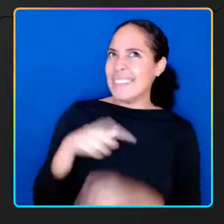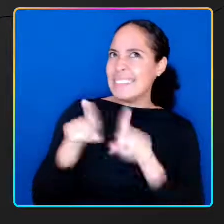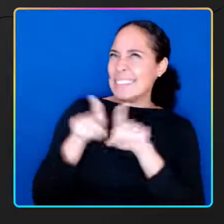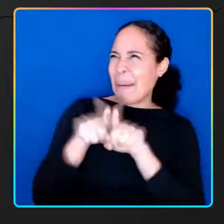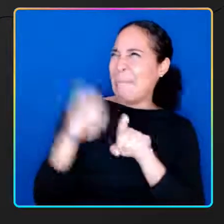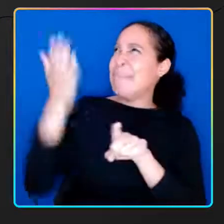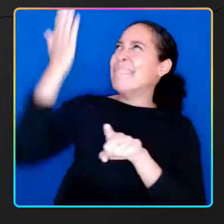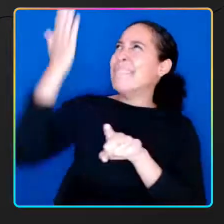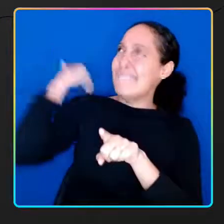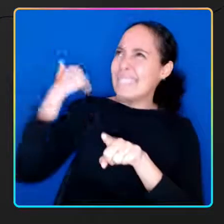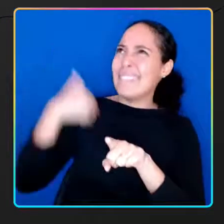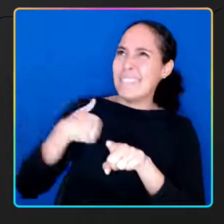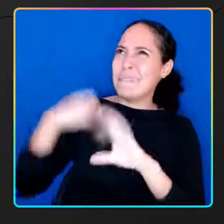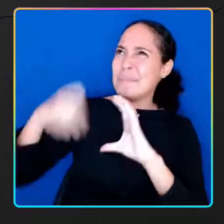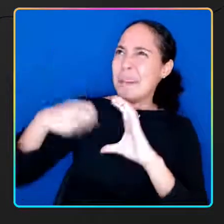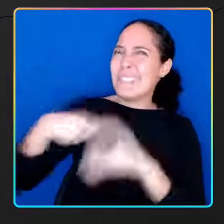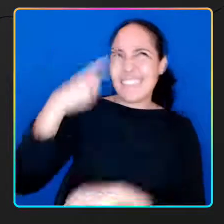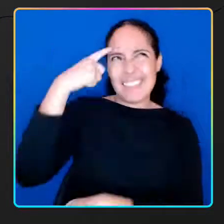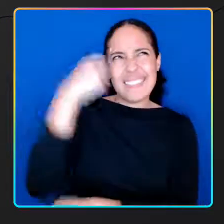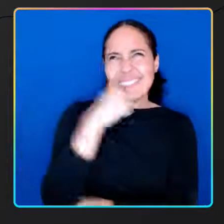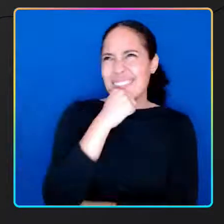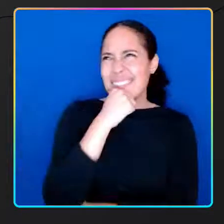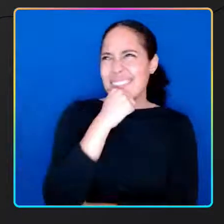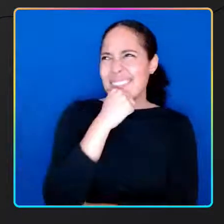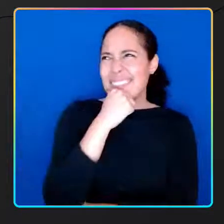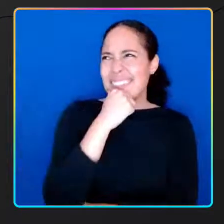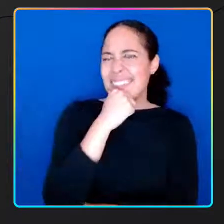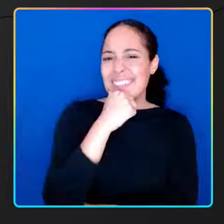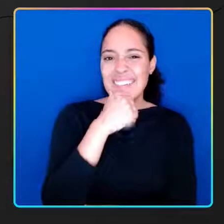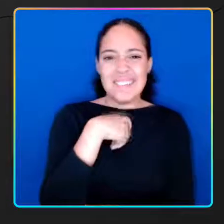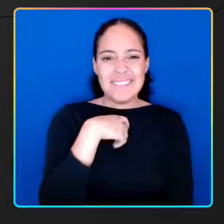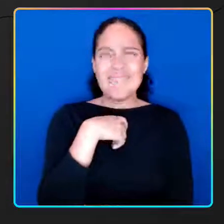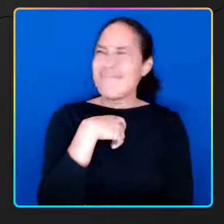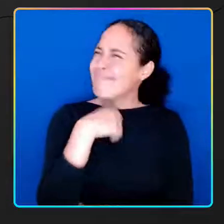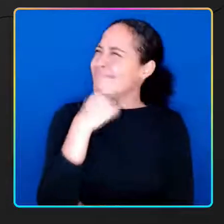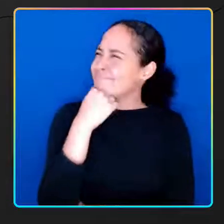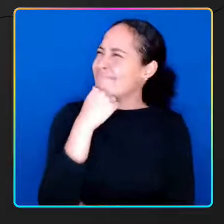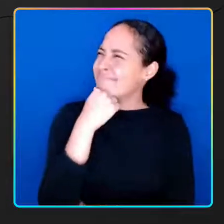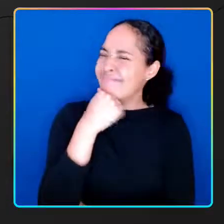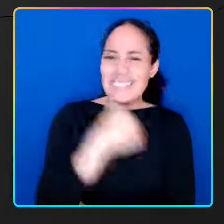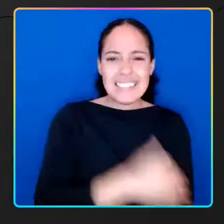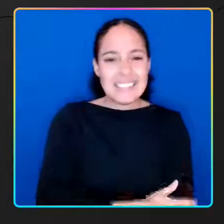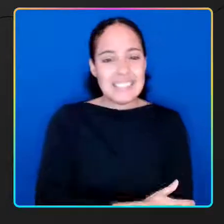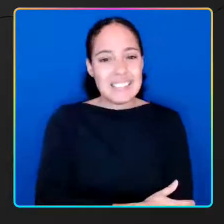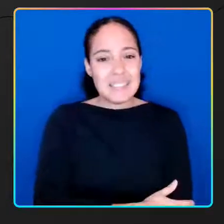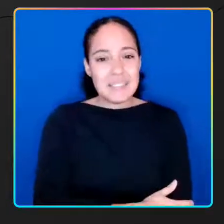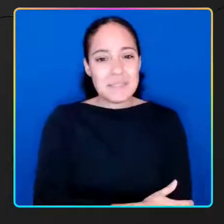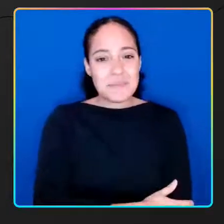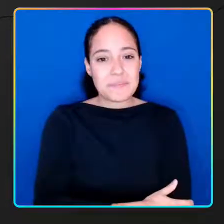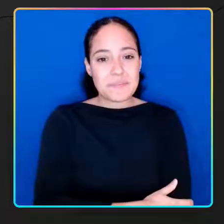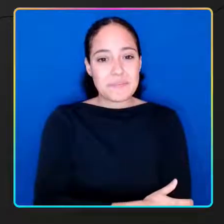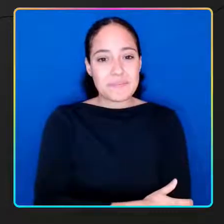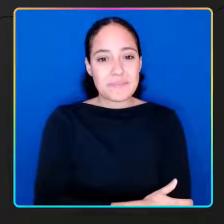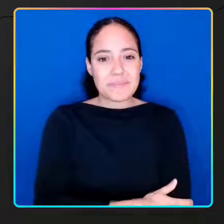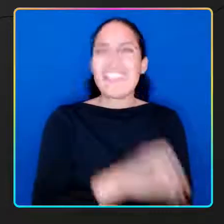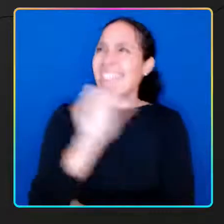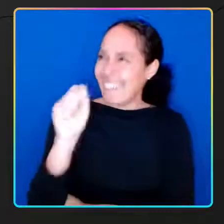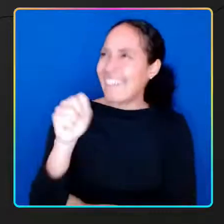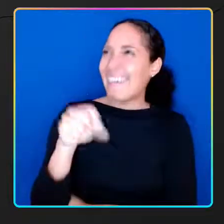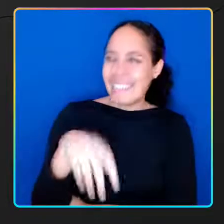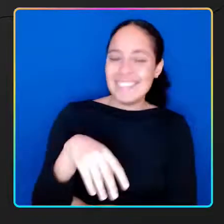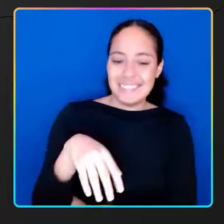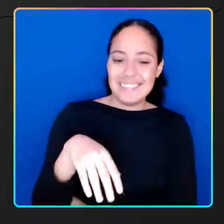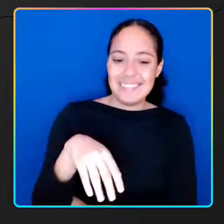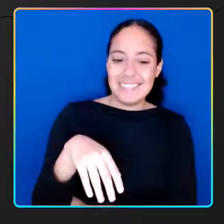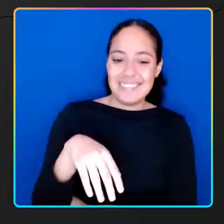well. Certainly rings a bell. Did you? Yeah. So yeah, they use principal component analysis was something I